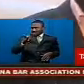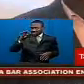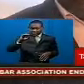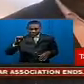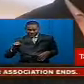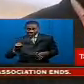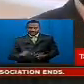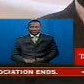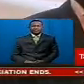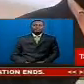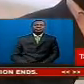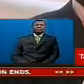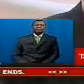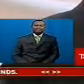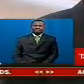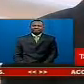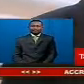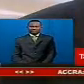of the votes cast.